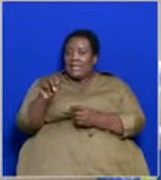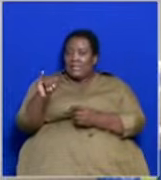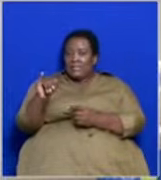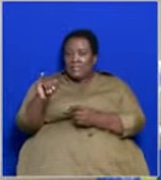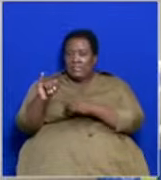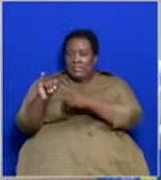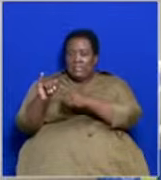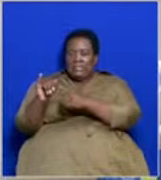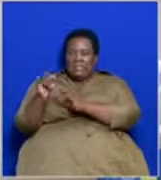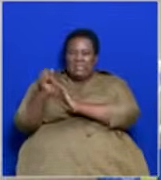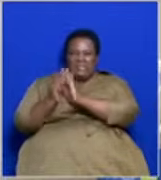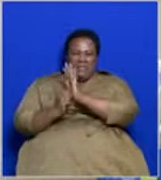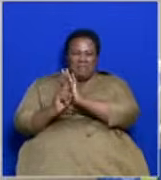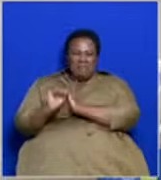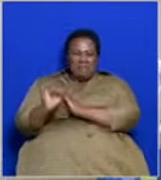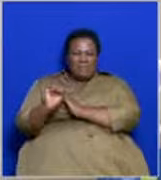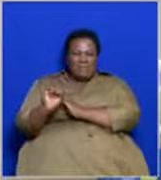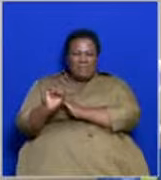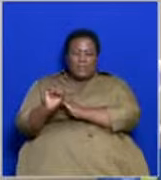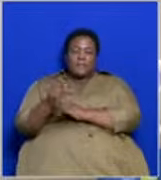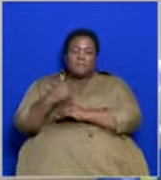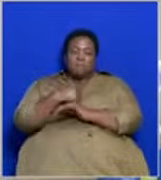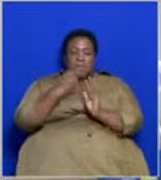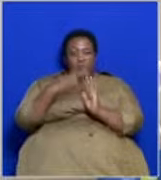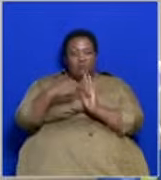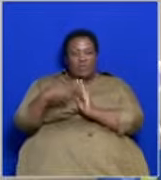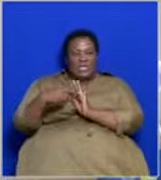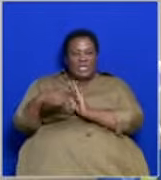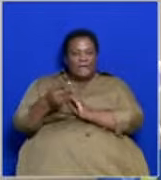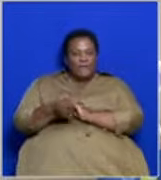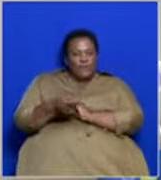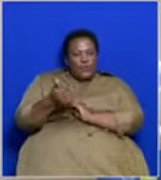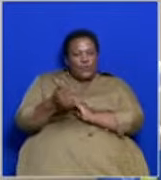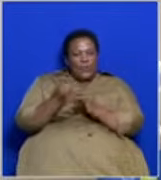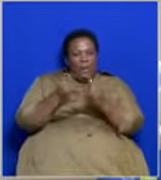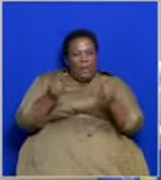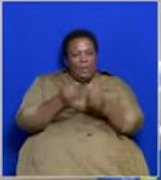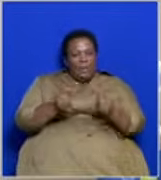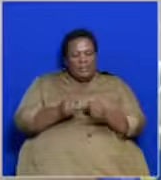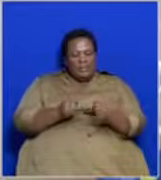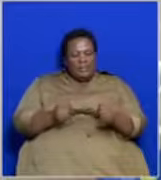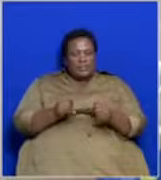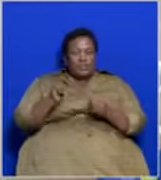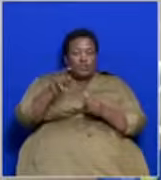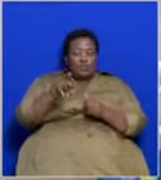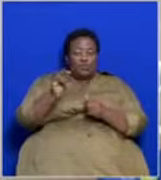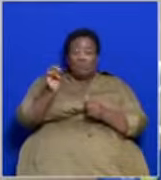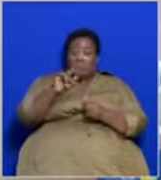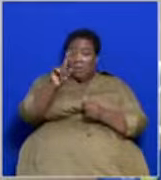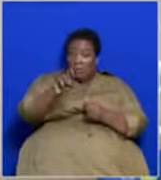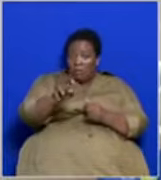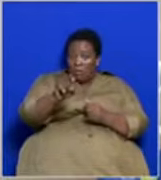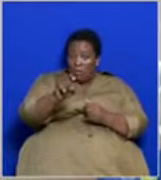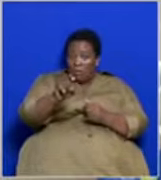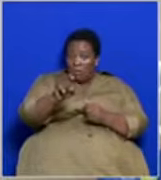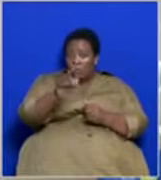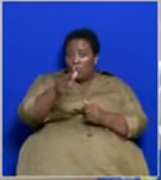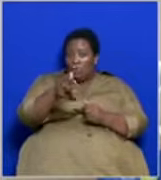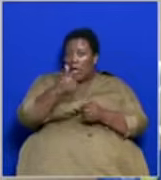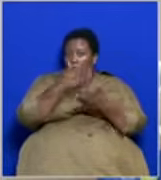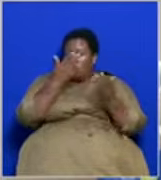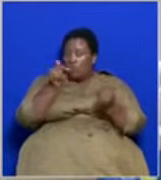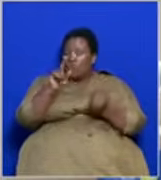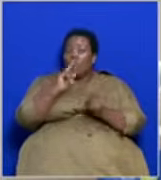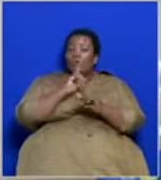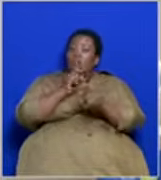I'm going to read a few lines to you, and I'm going to pose a question, and I don't know if you have the answer, because I don't know